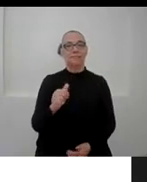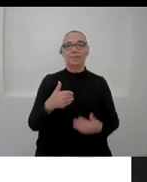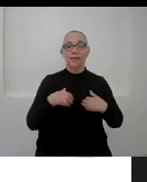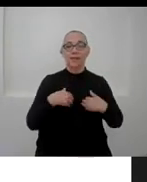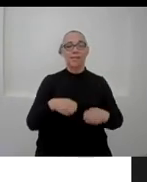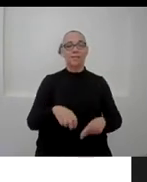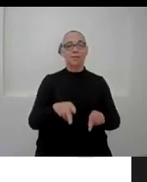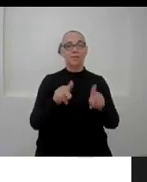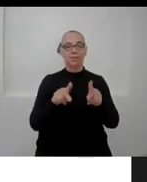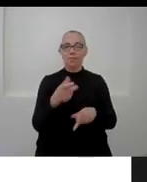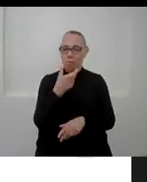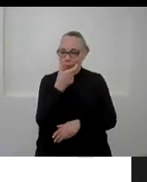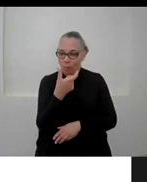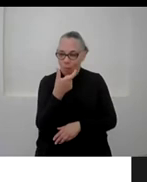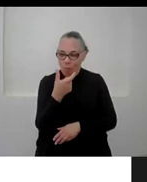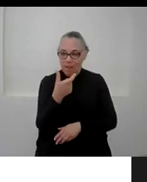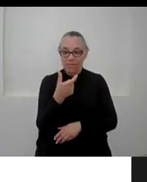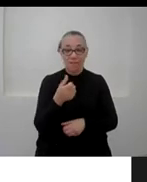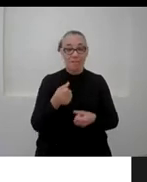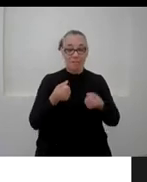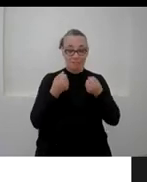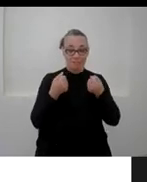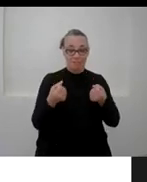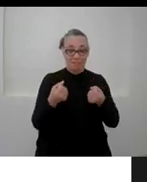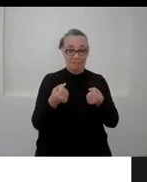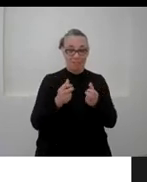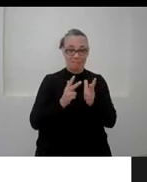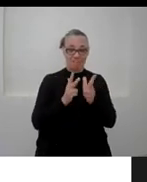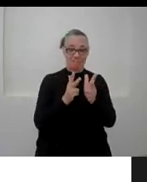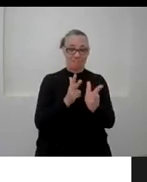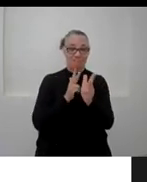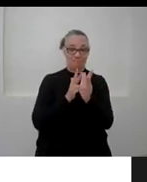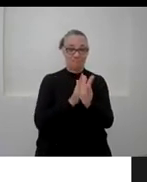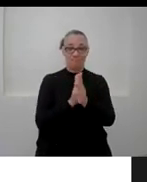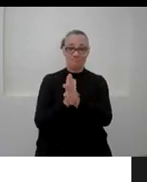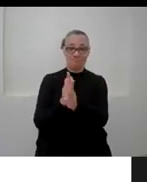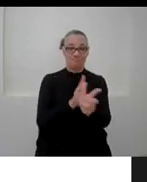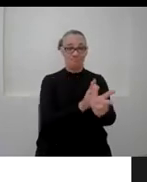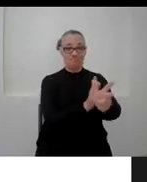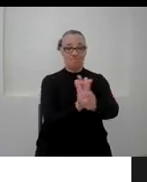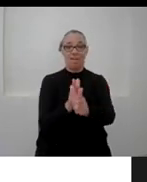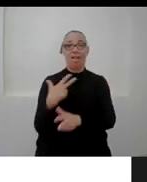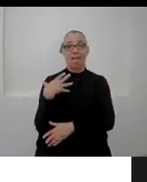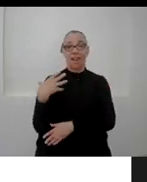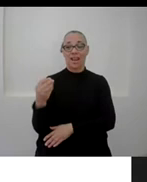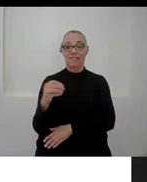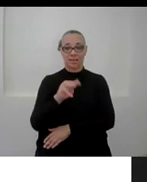opportunity to watch the motorcade leaving from Mid-Atlantic Wellness Institute just